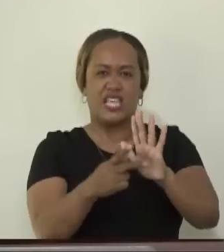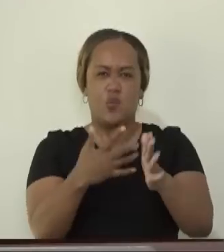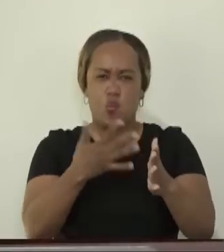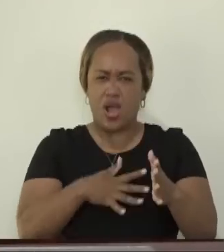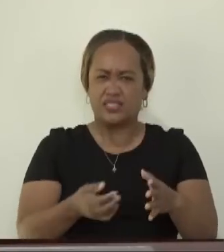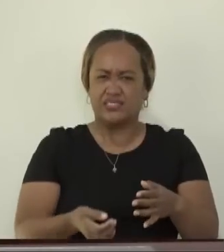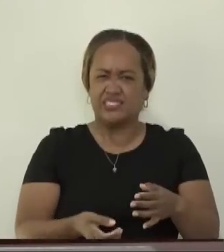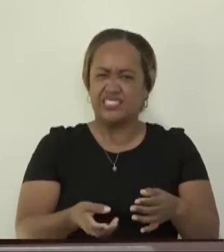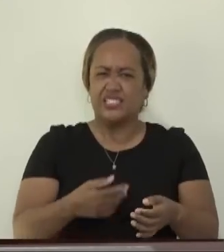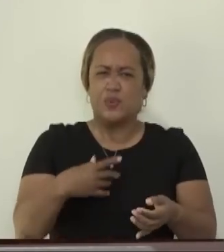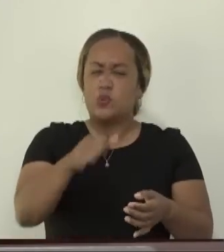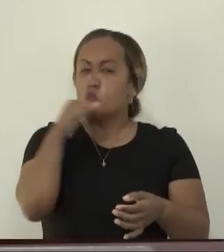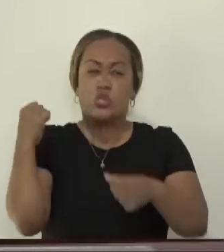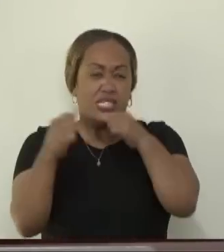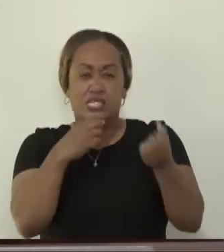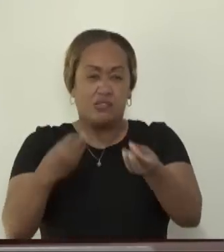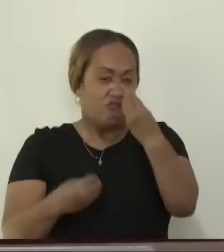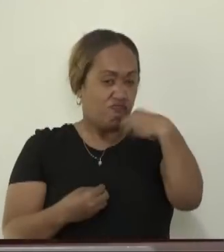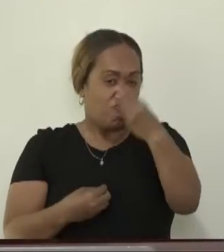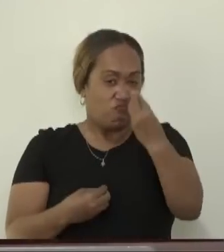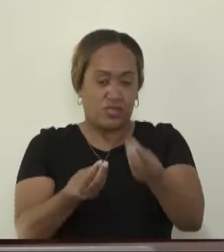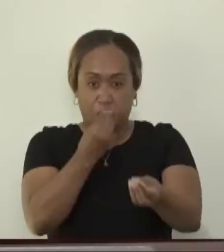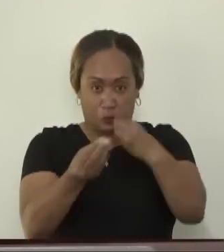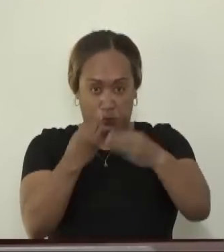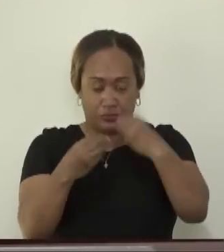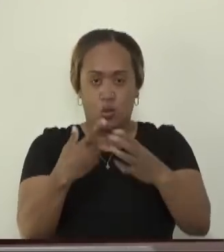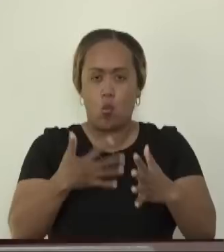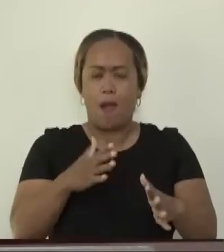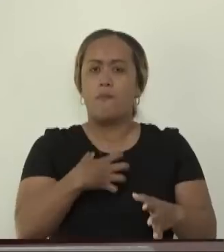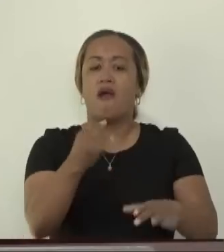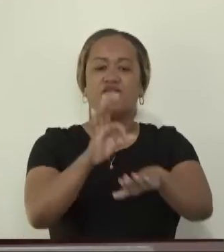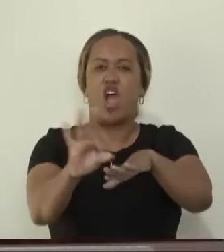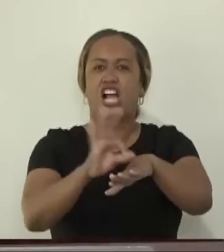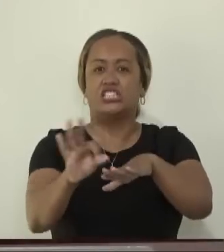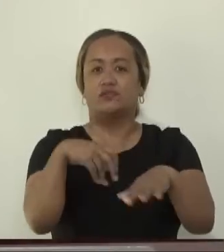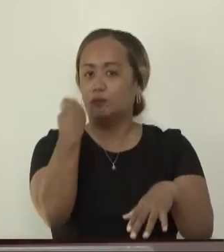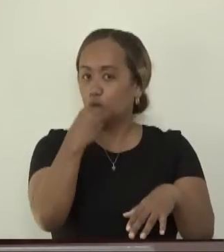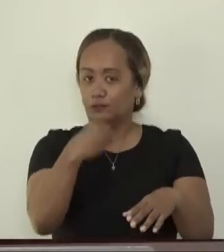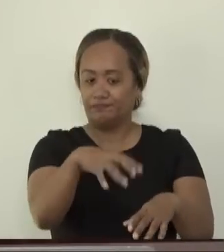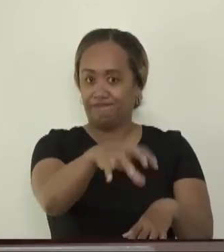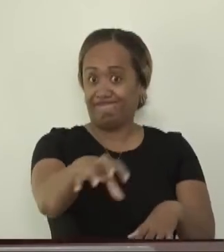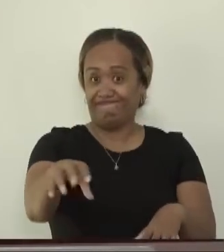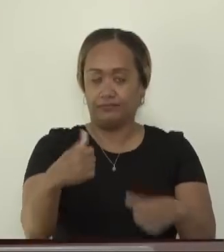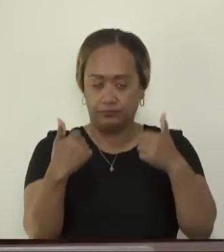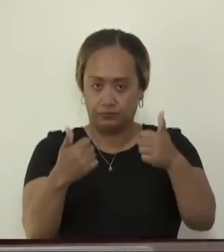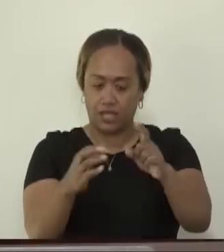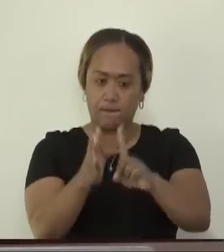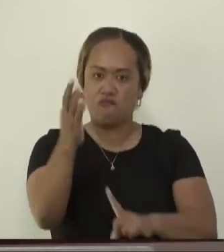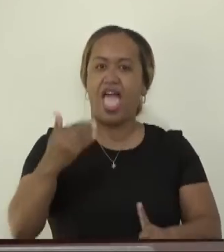of junk food and increase domestic and organic food production, which will in turn improve